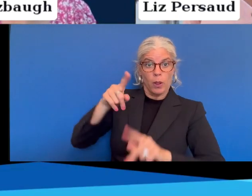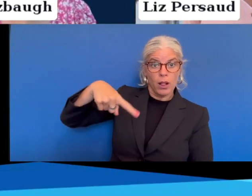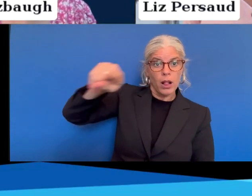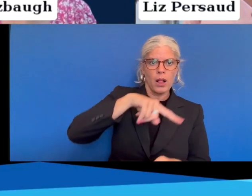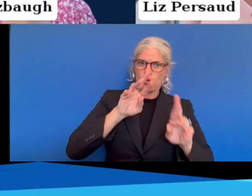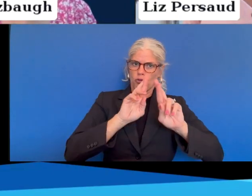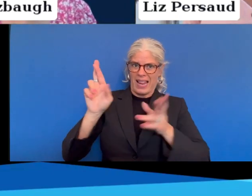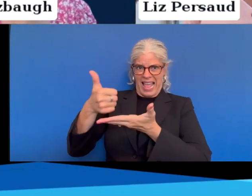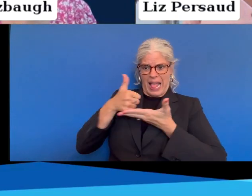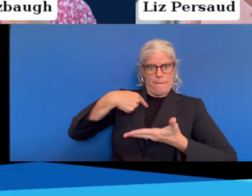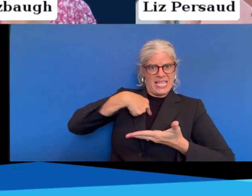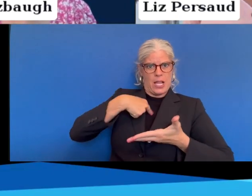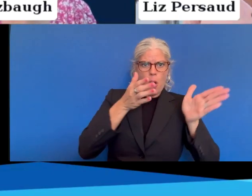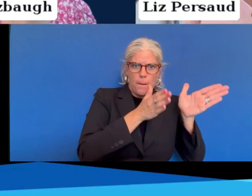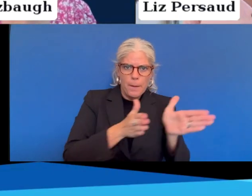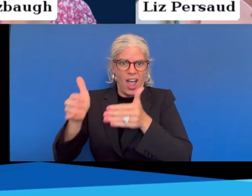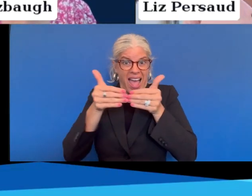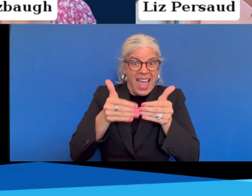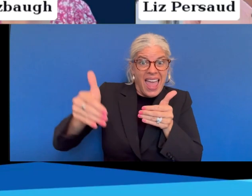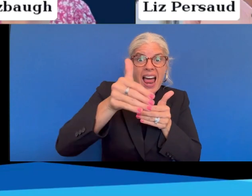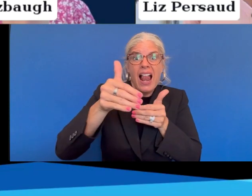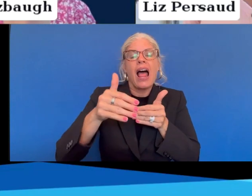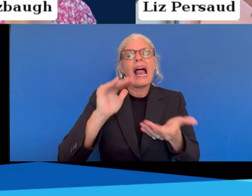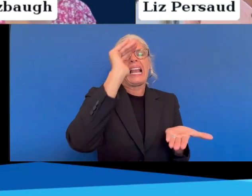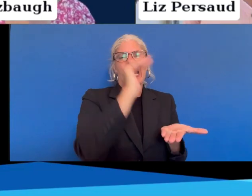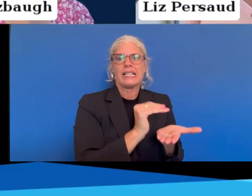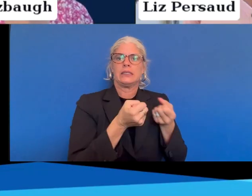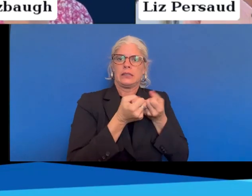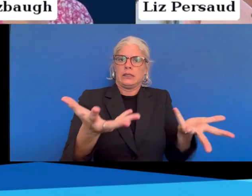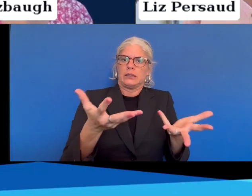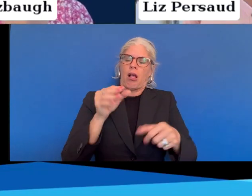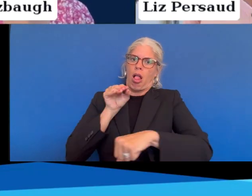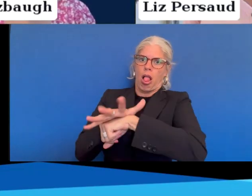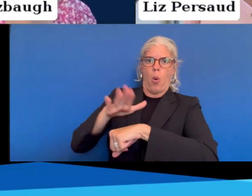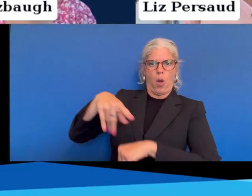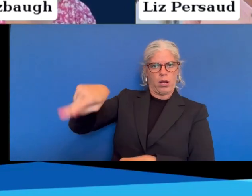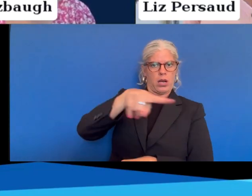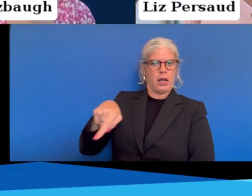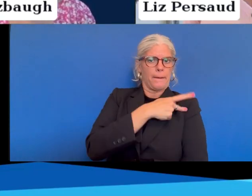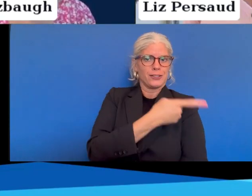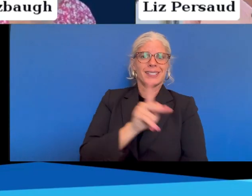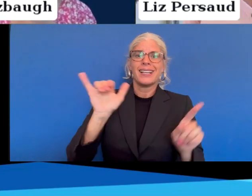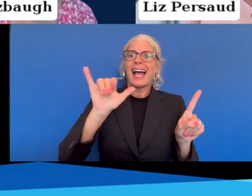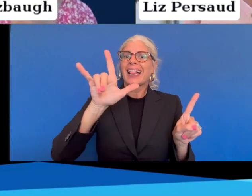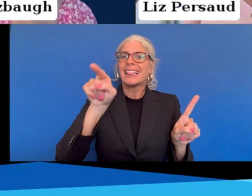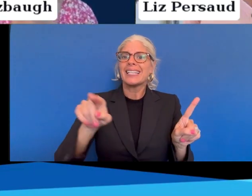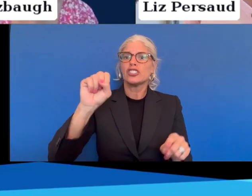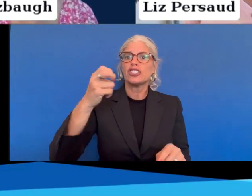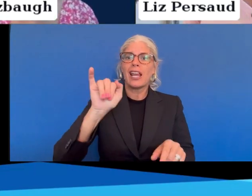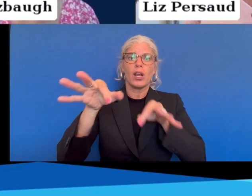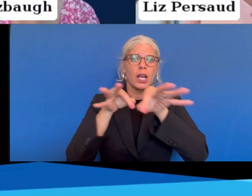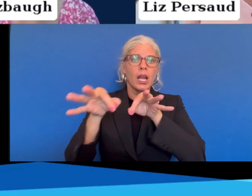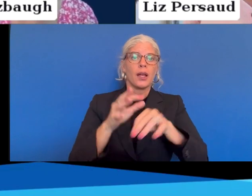or clinic or hospital perspective? So firstly, my humble thoughts on